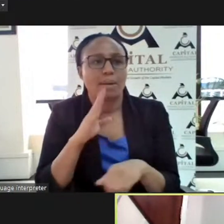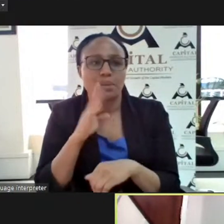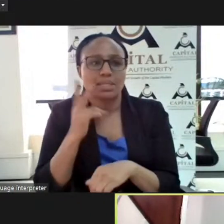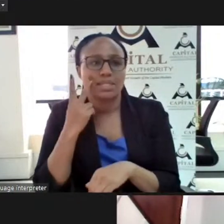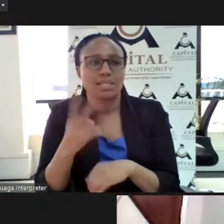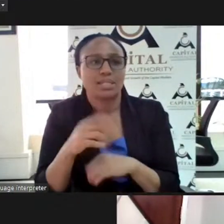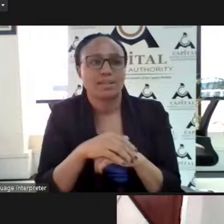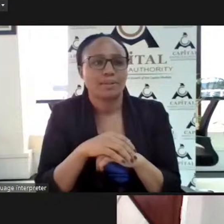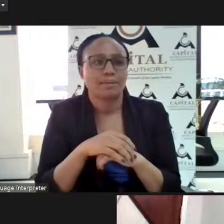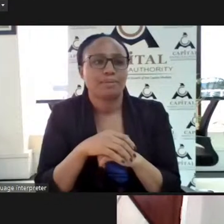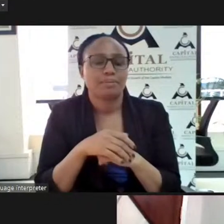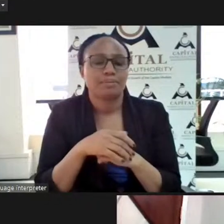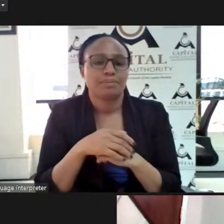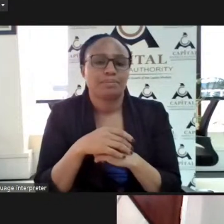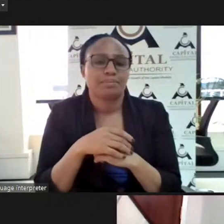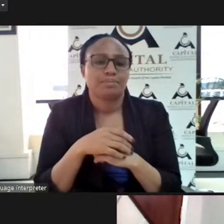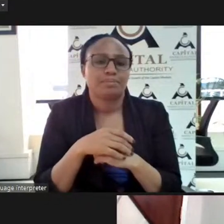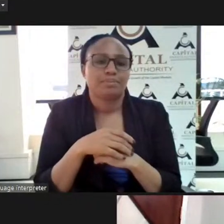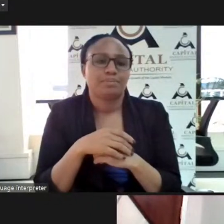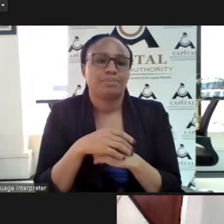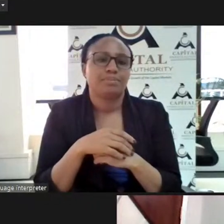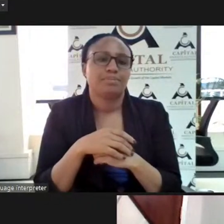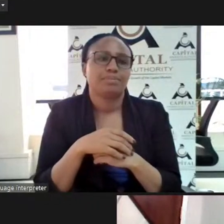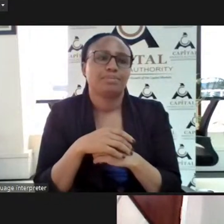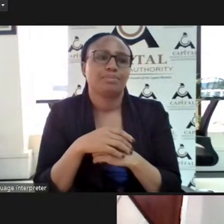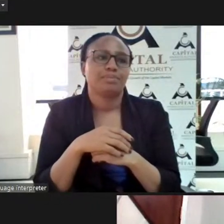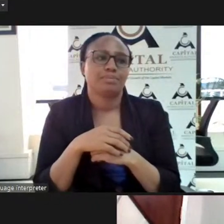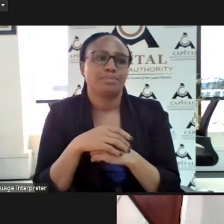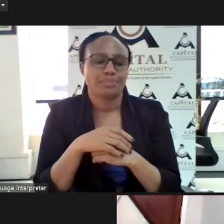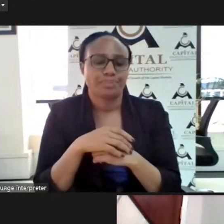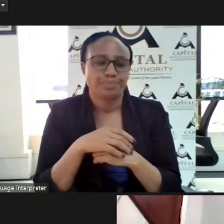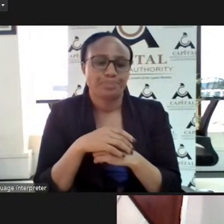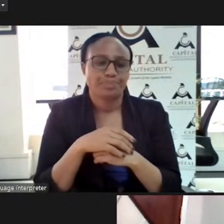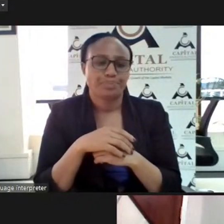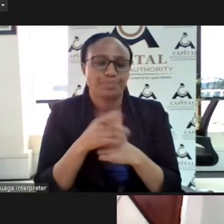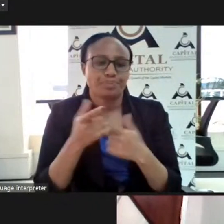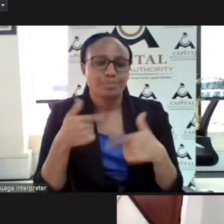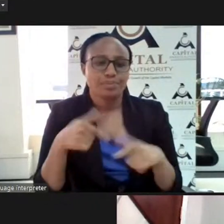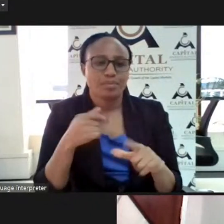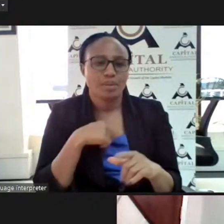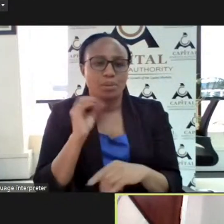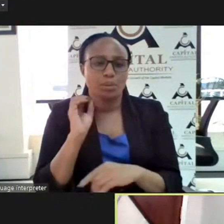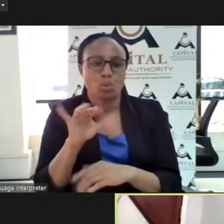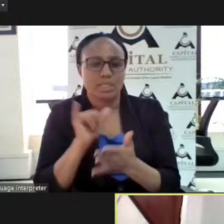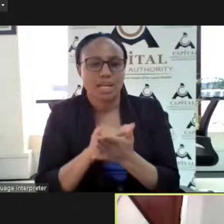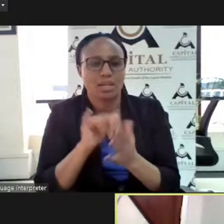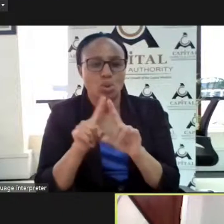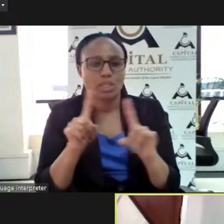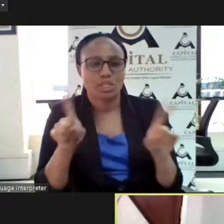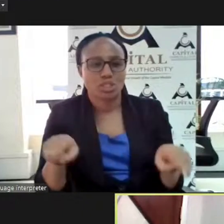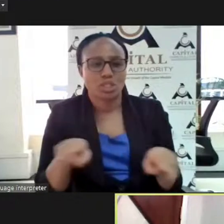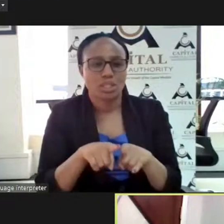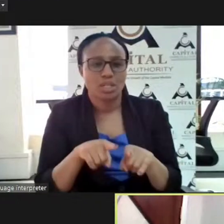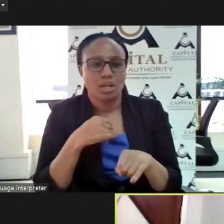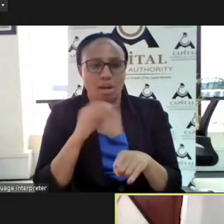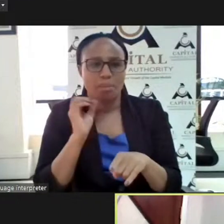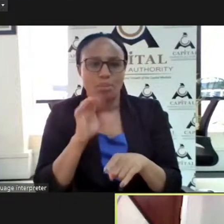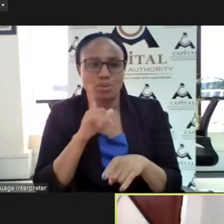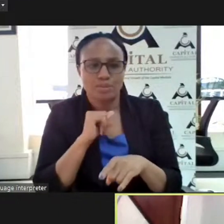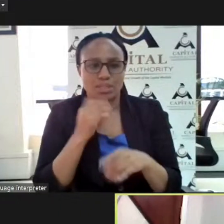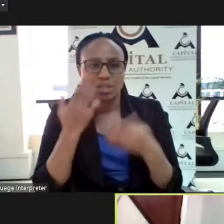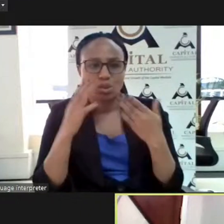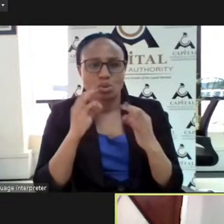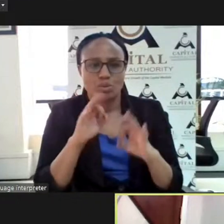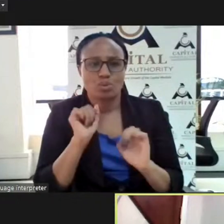Let me just have that posted. Oh, that's on the chat. Yeah, I posted it on the chat. I don't know if you can see